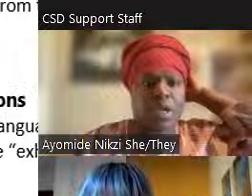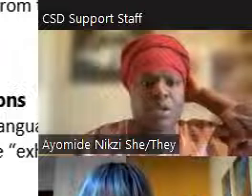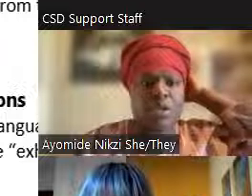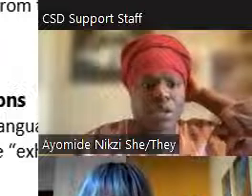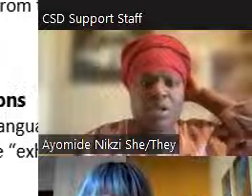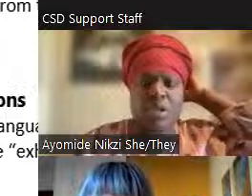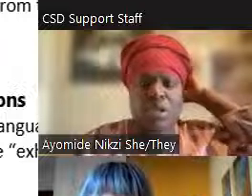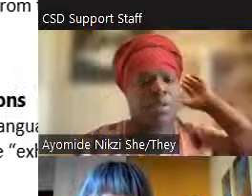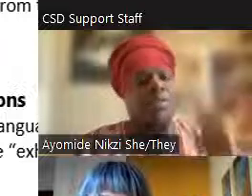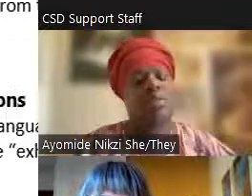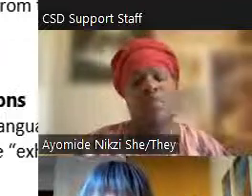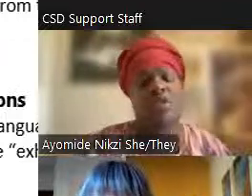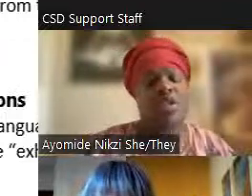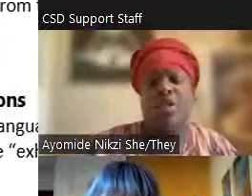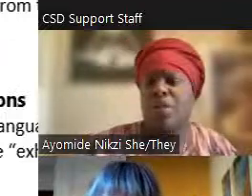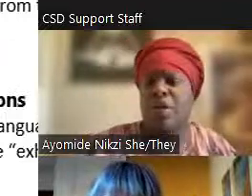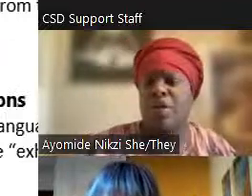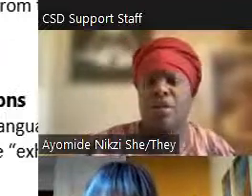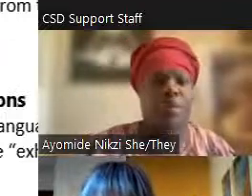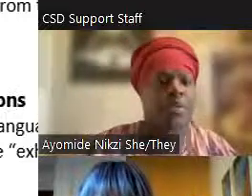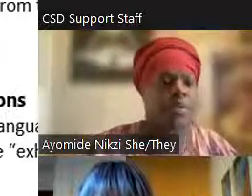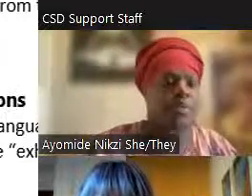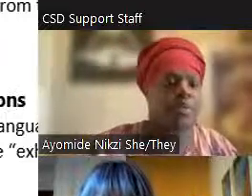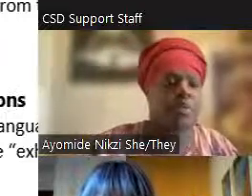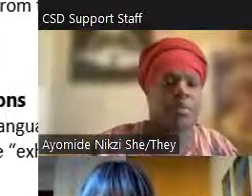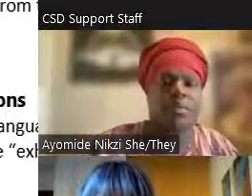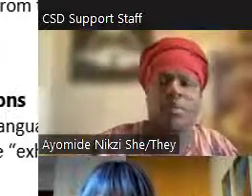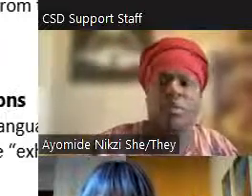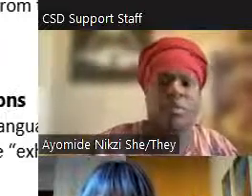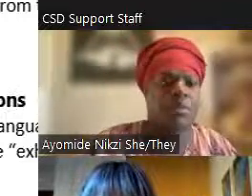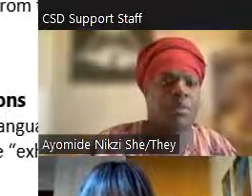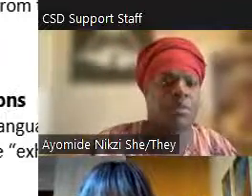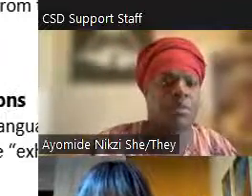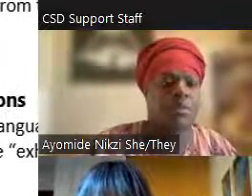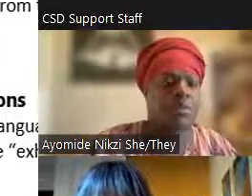saw Commissioner Jason, your hand's up. I would ask that the